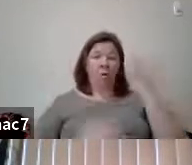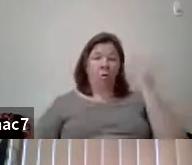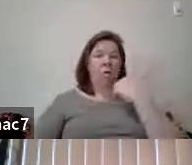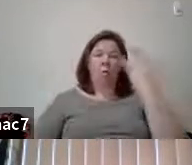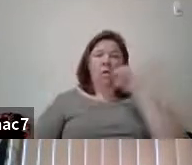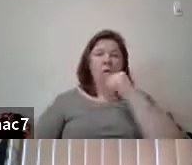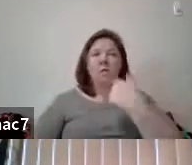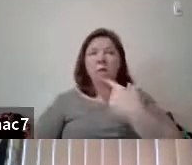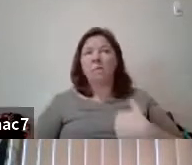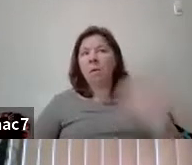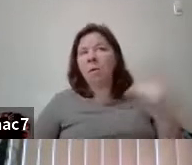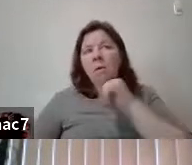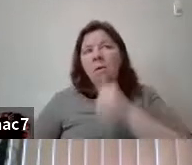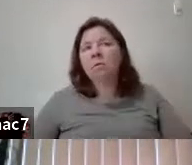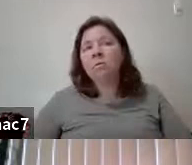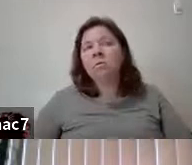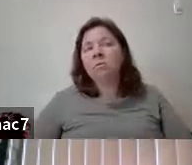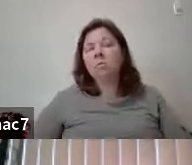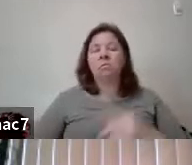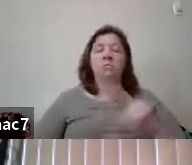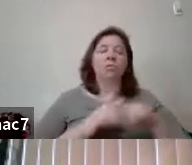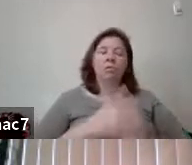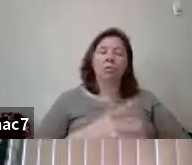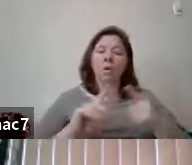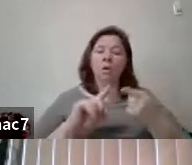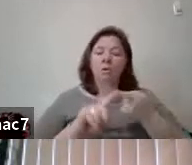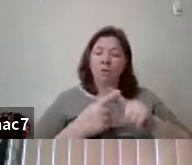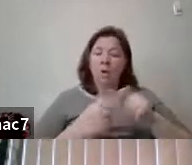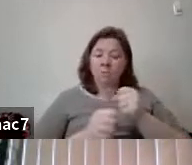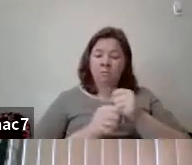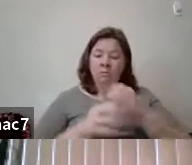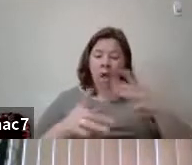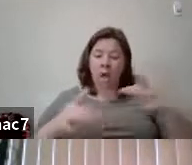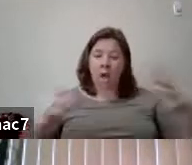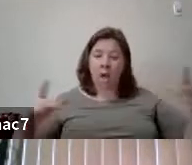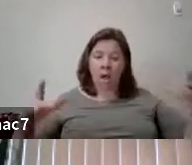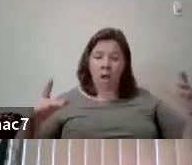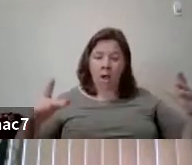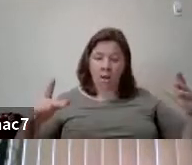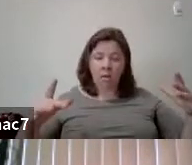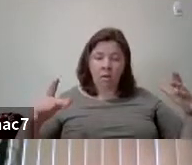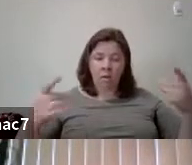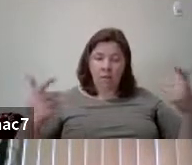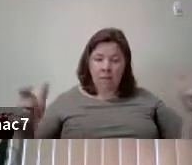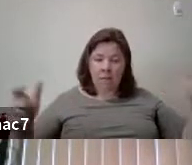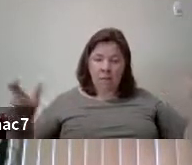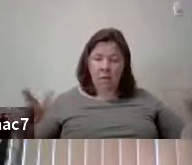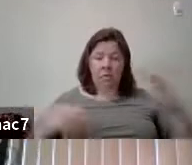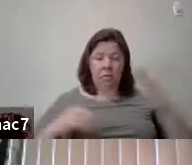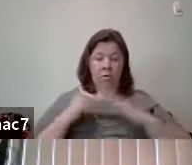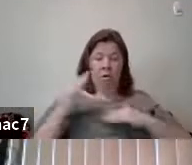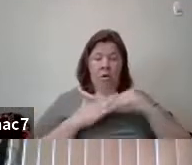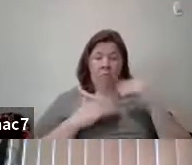me? So start with your friends and move out in a circle that gets larger and larger as your comfort level